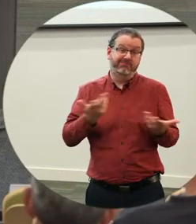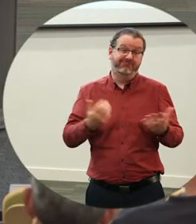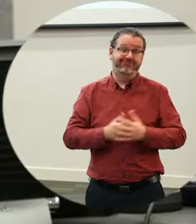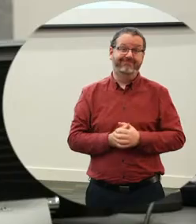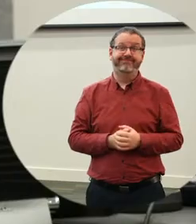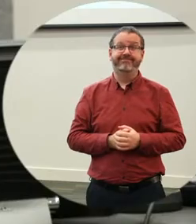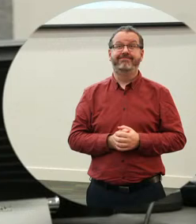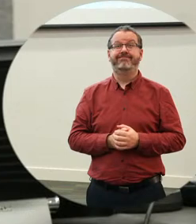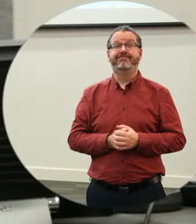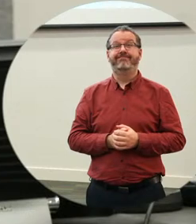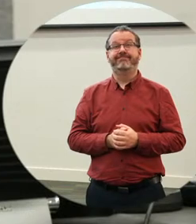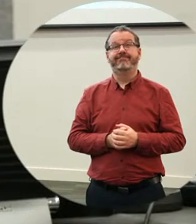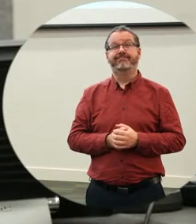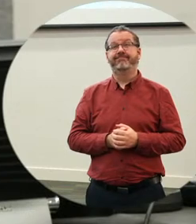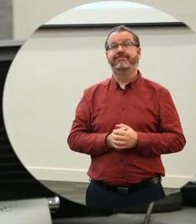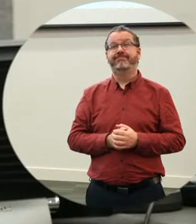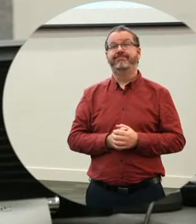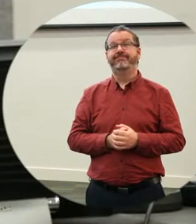Conjecture, but